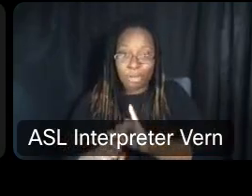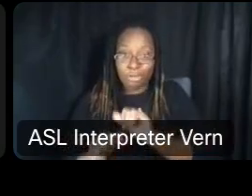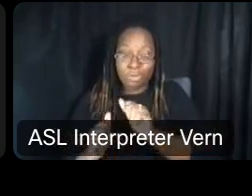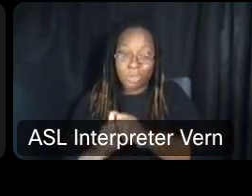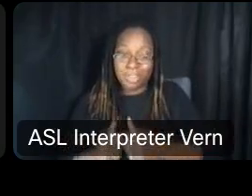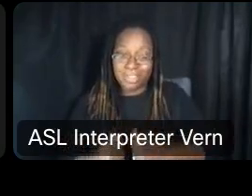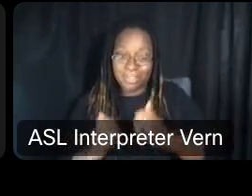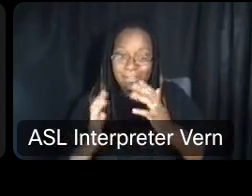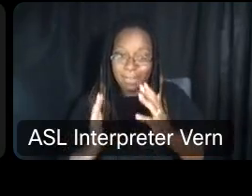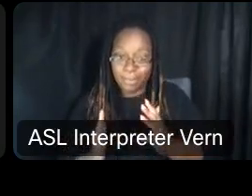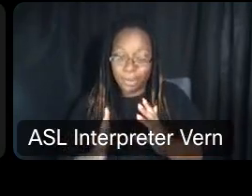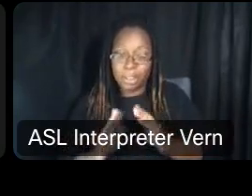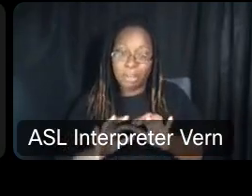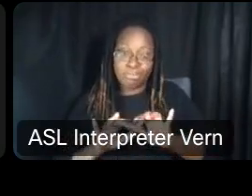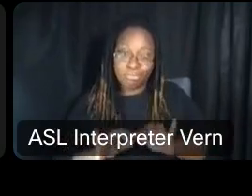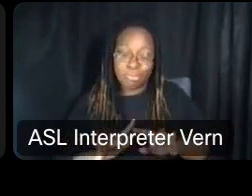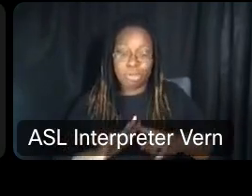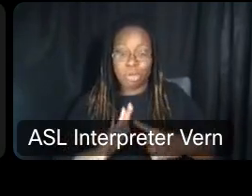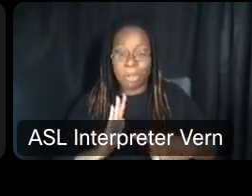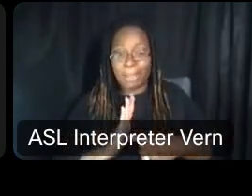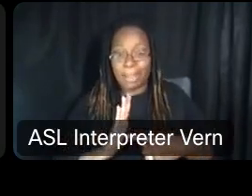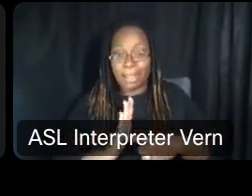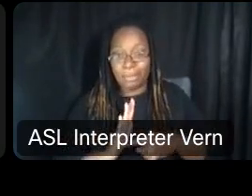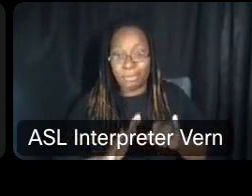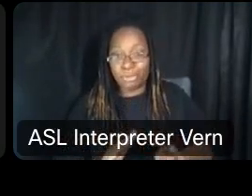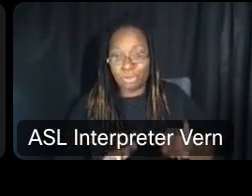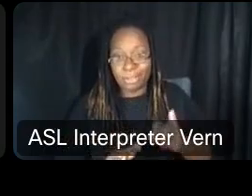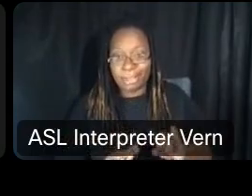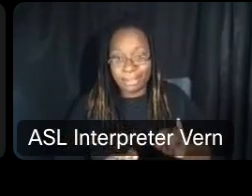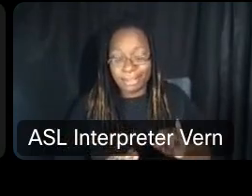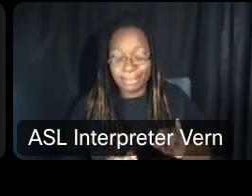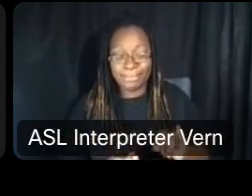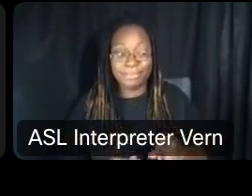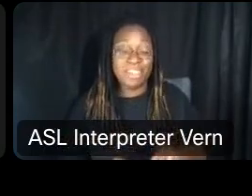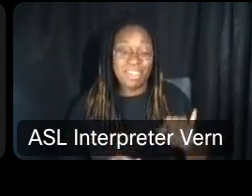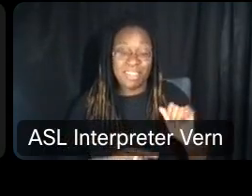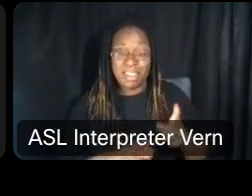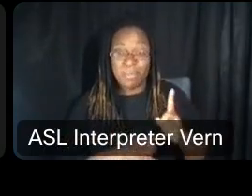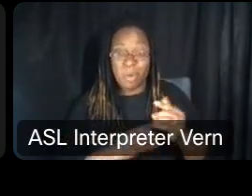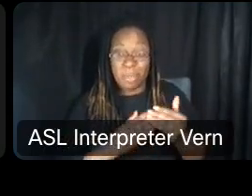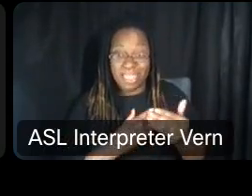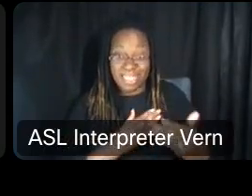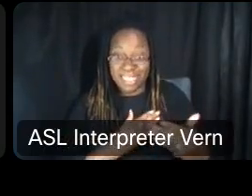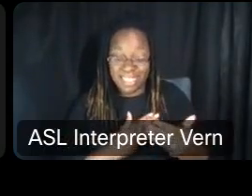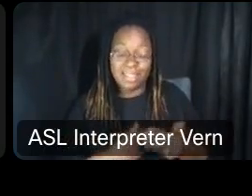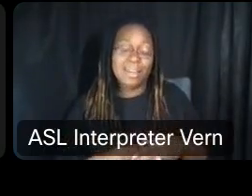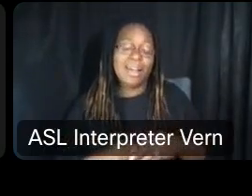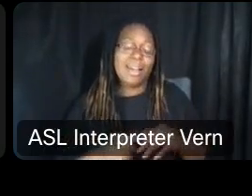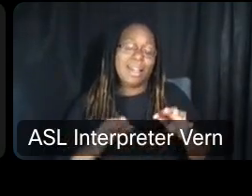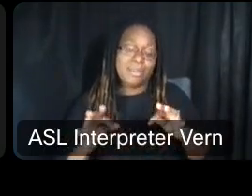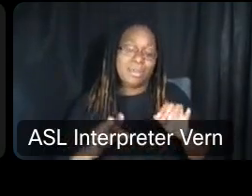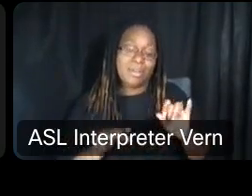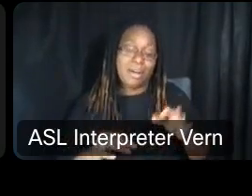child's information and started billing the insurance that came up. And from there, explanation of benefits got sent to then